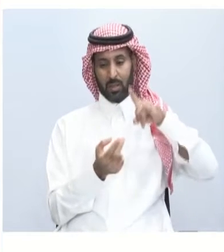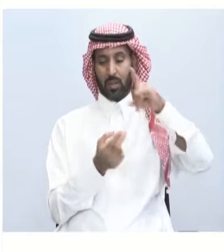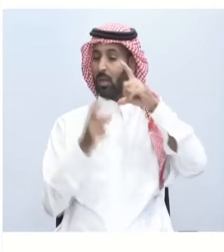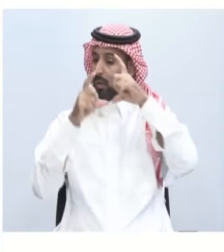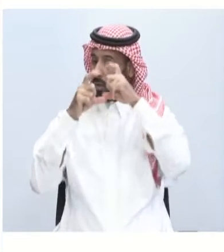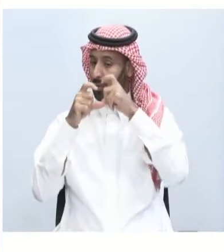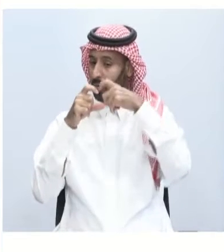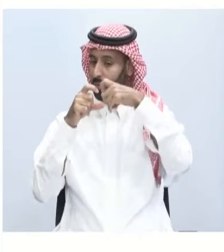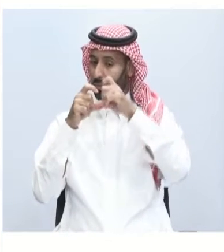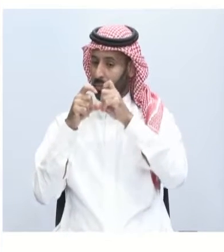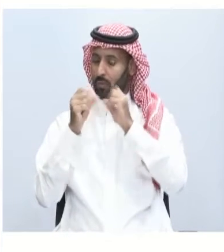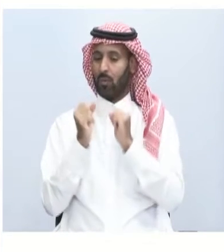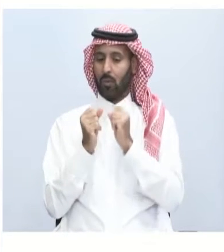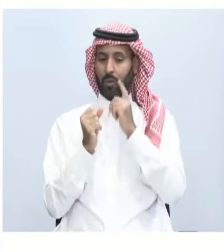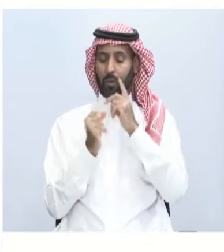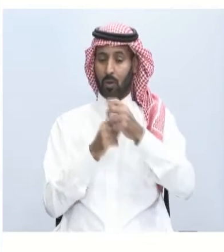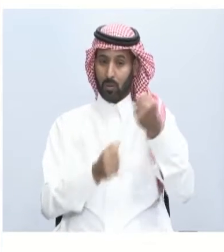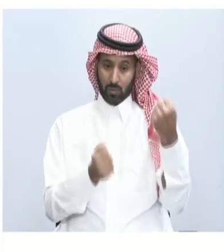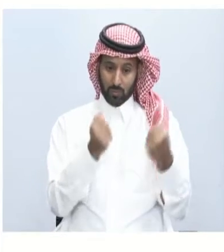camera, car,